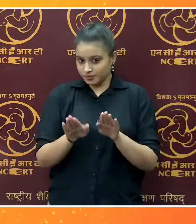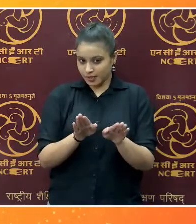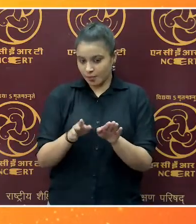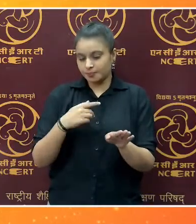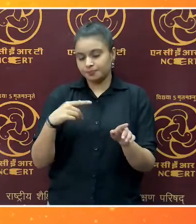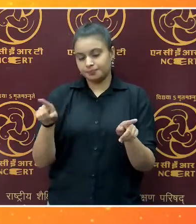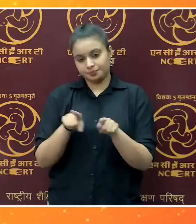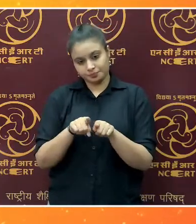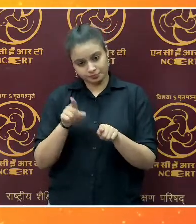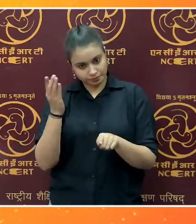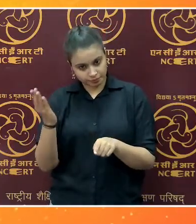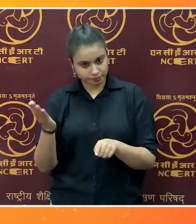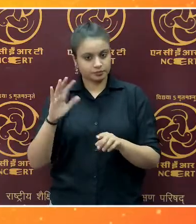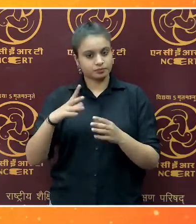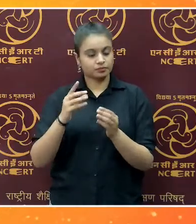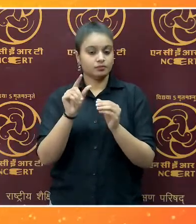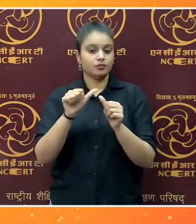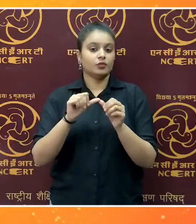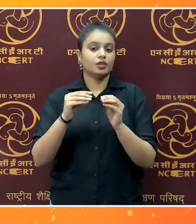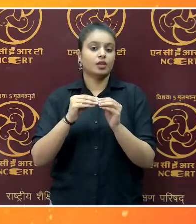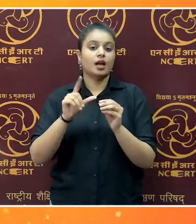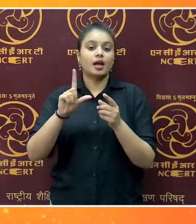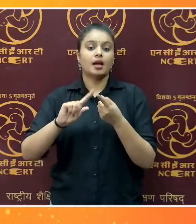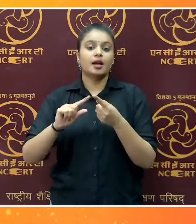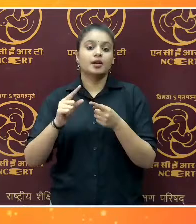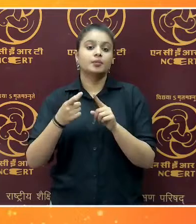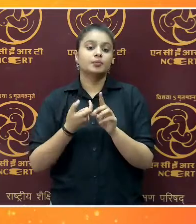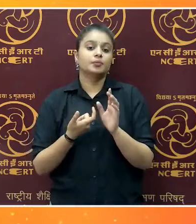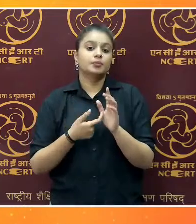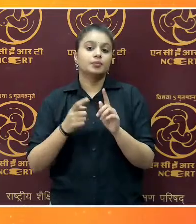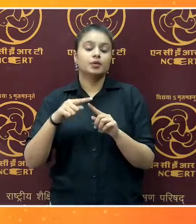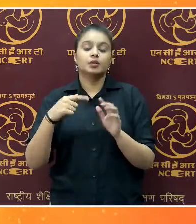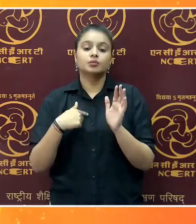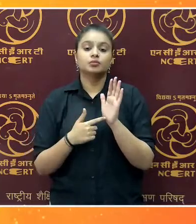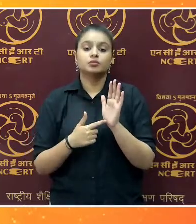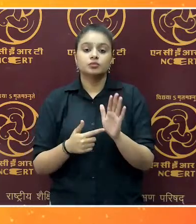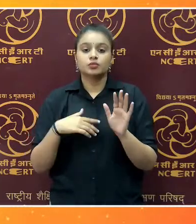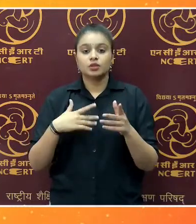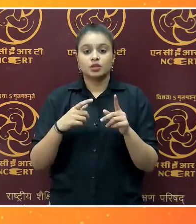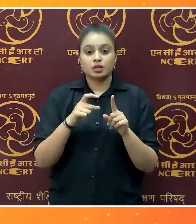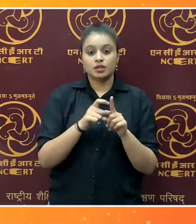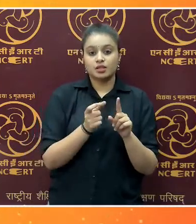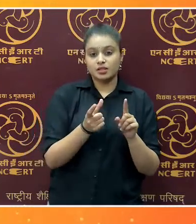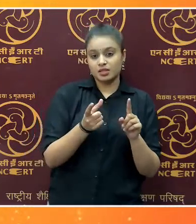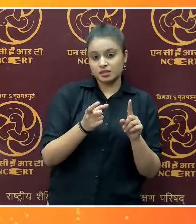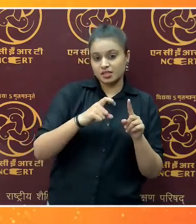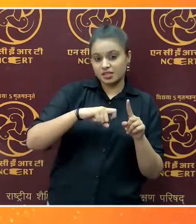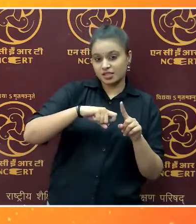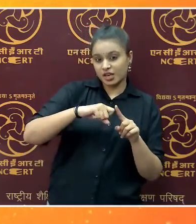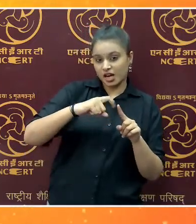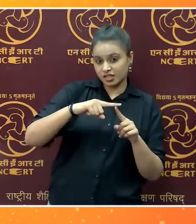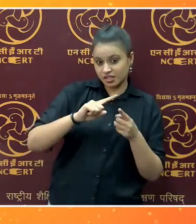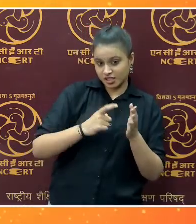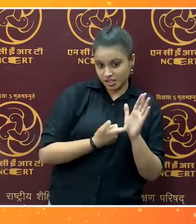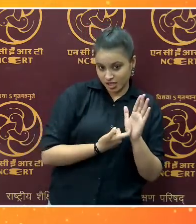Dr. Albatross is the goat of all doctors. Doctor, what is the difference between a doctor and a doctor? The spelling